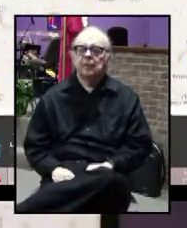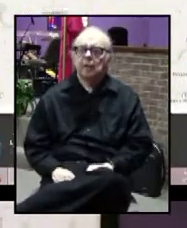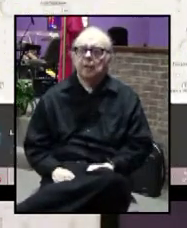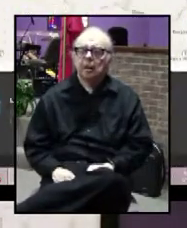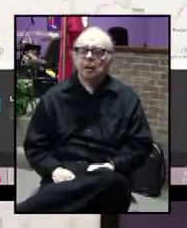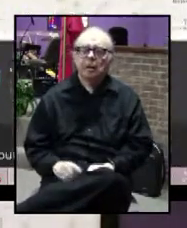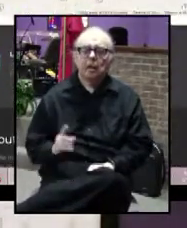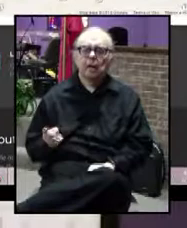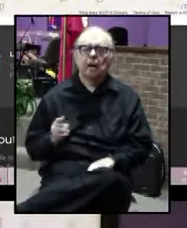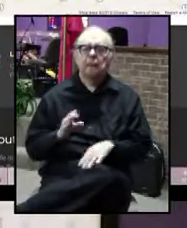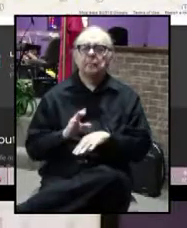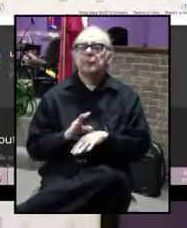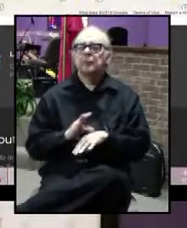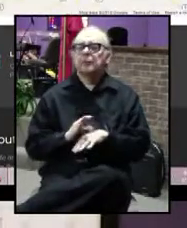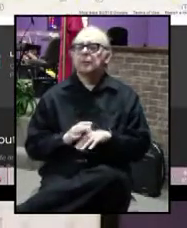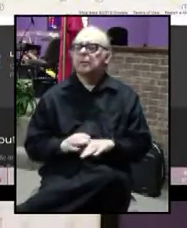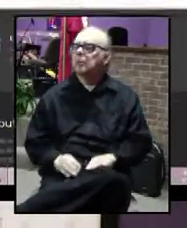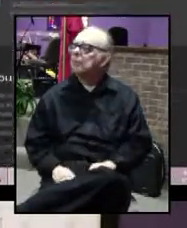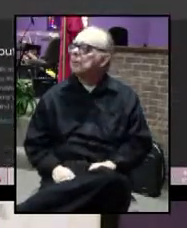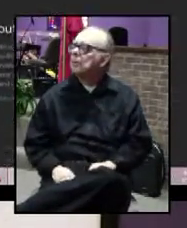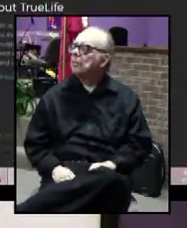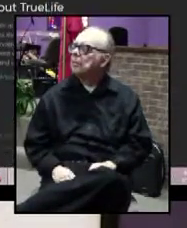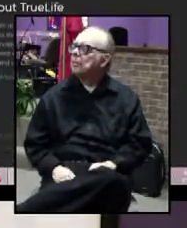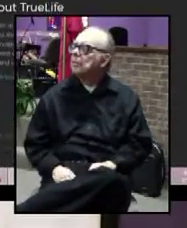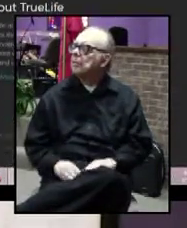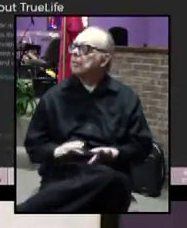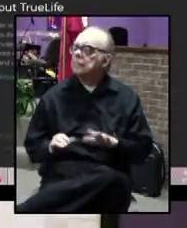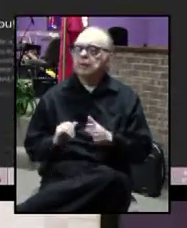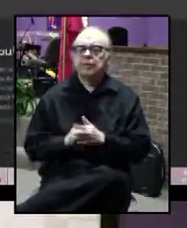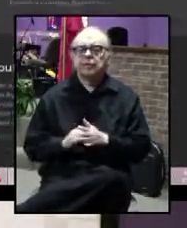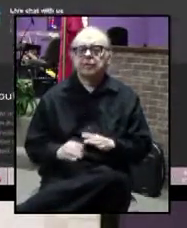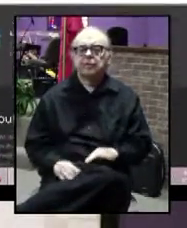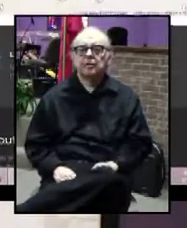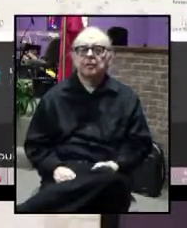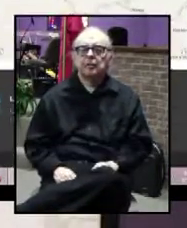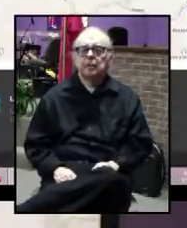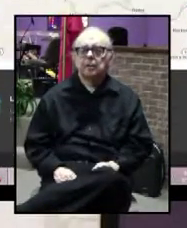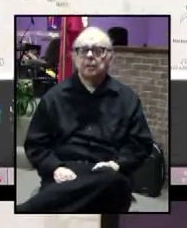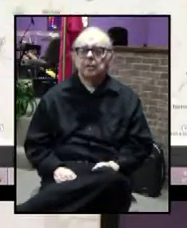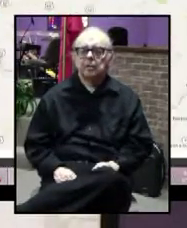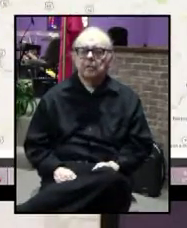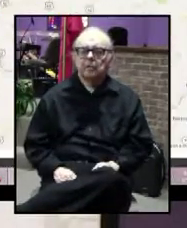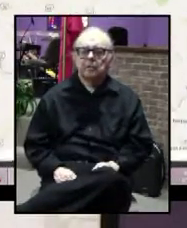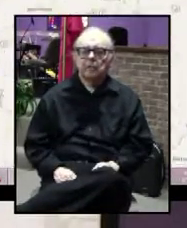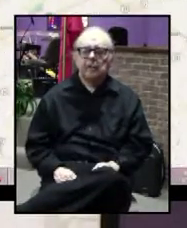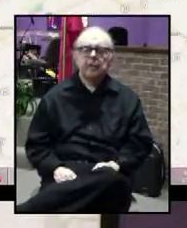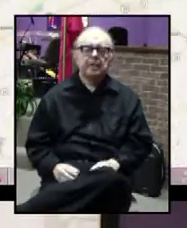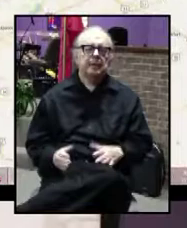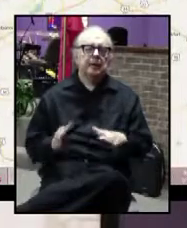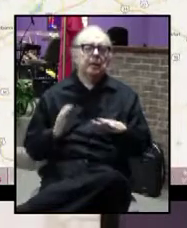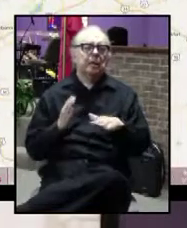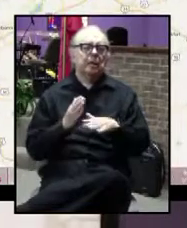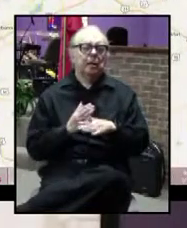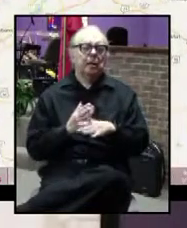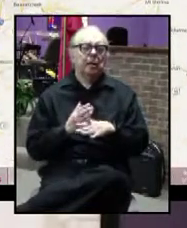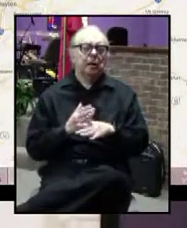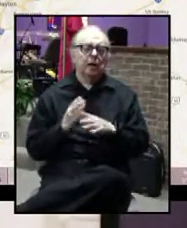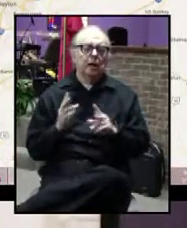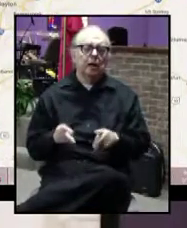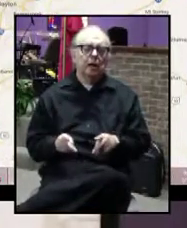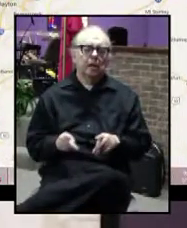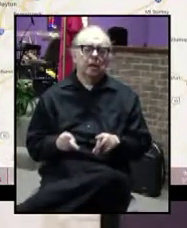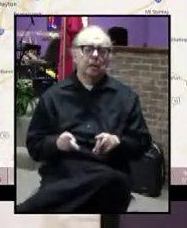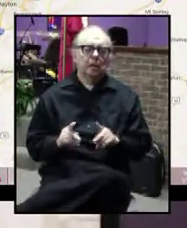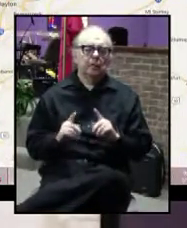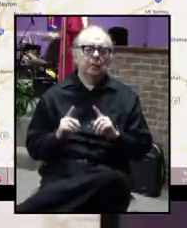No other churches is doing this. They partnered with a guy who has now gone home to